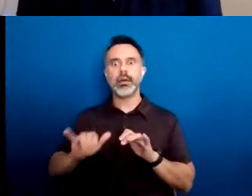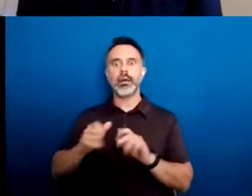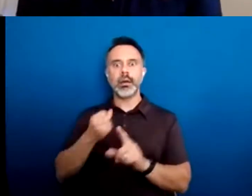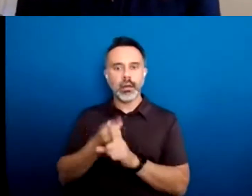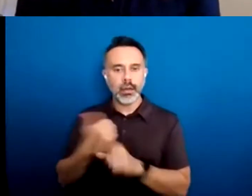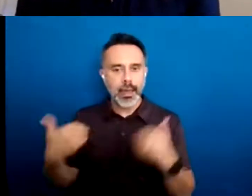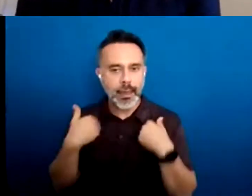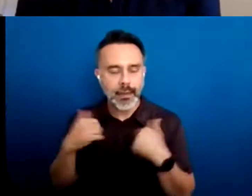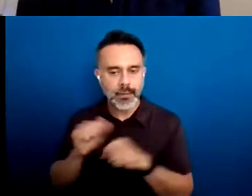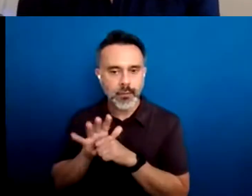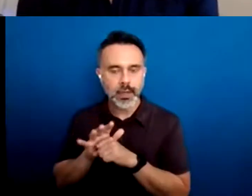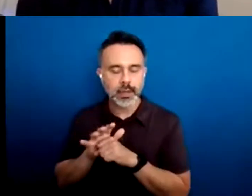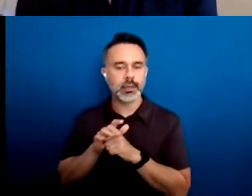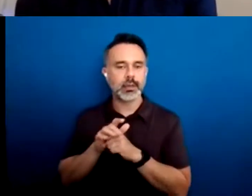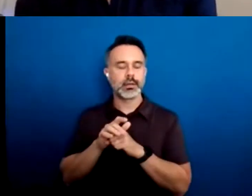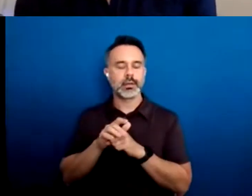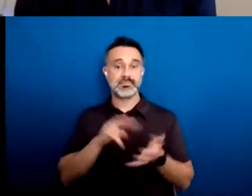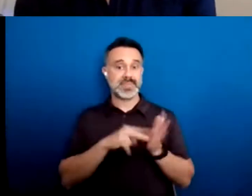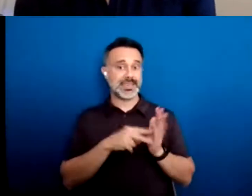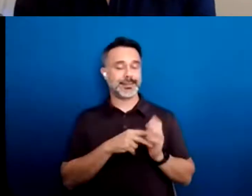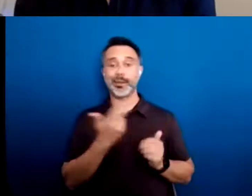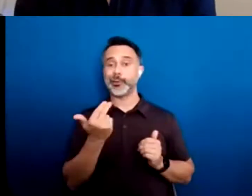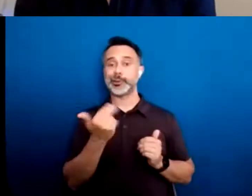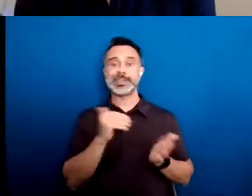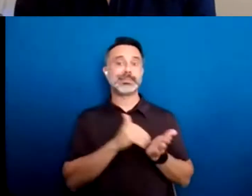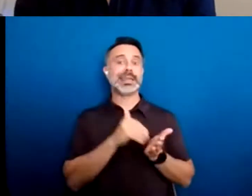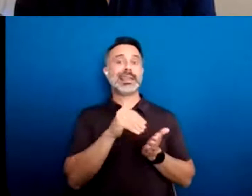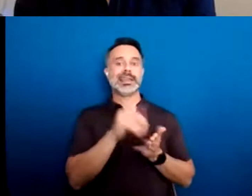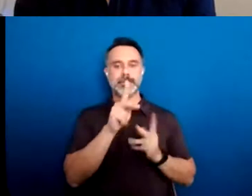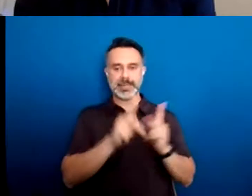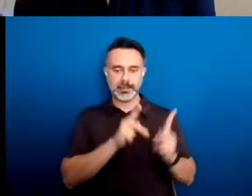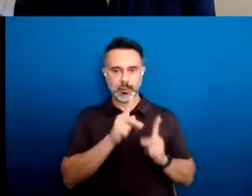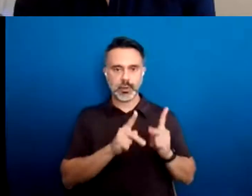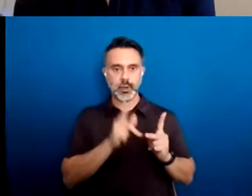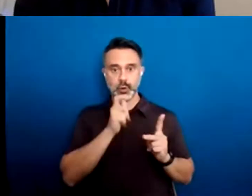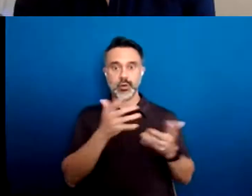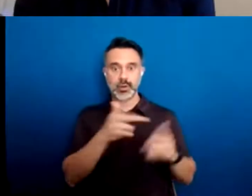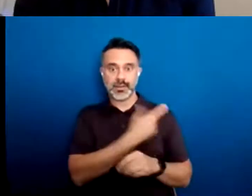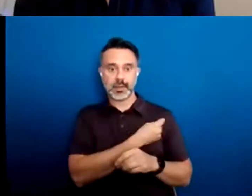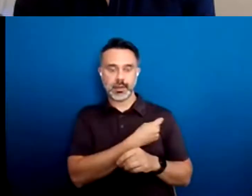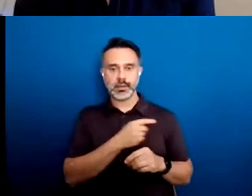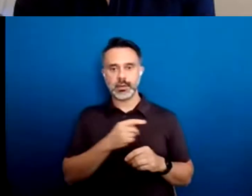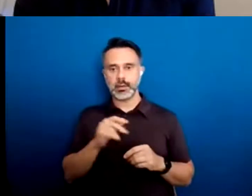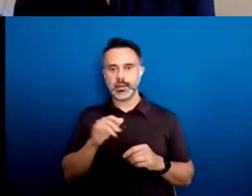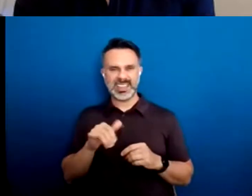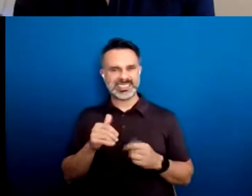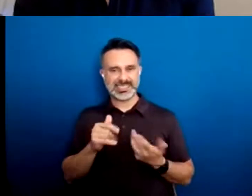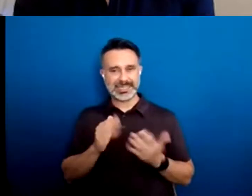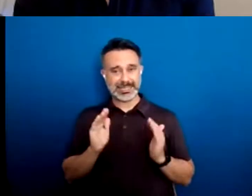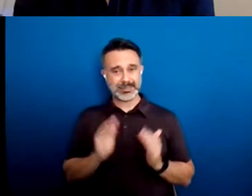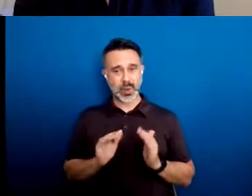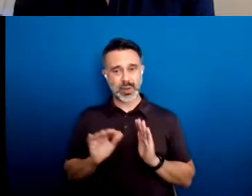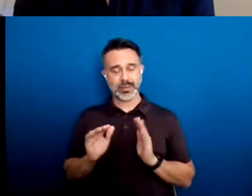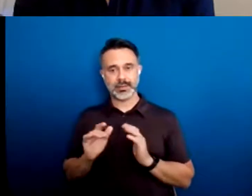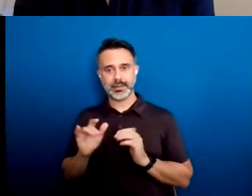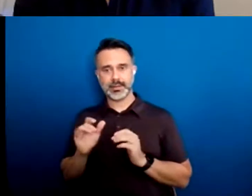12 or 13 million people that have been vaccinated, that's a pretty darn small number, but it isn't zero. And